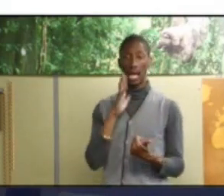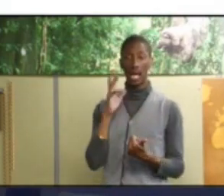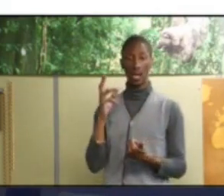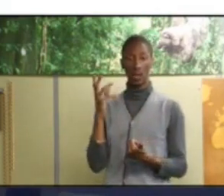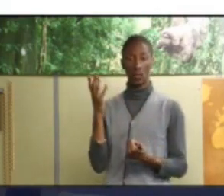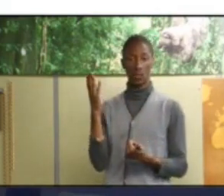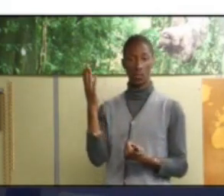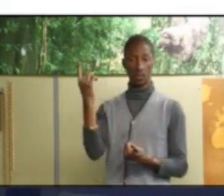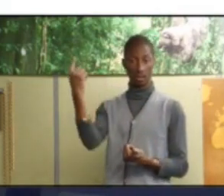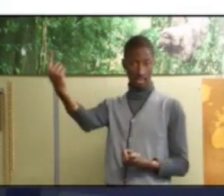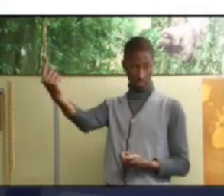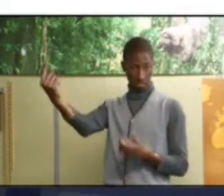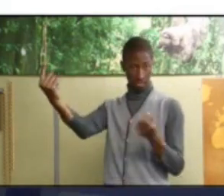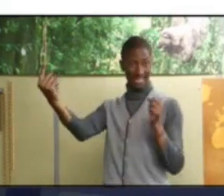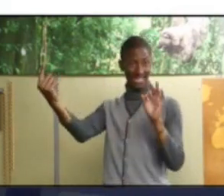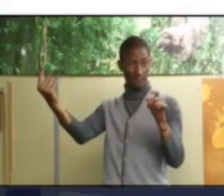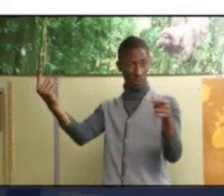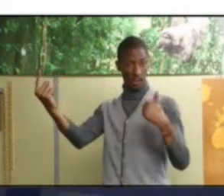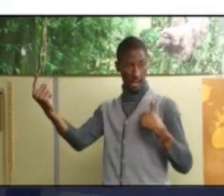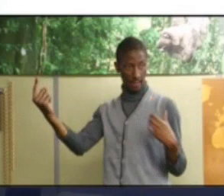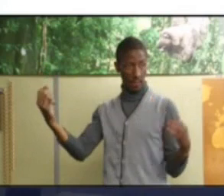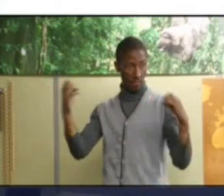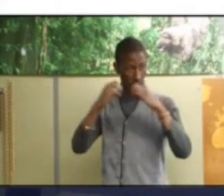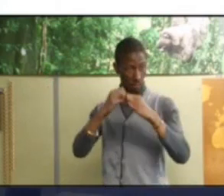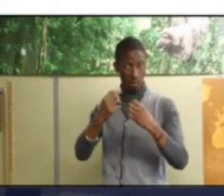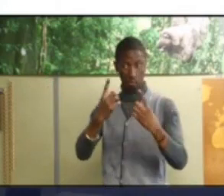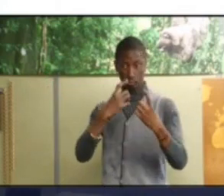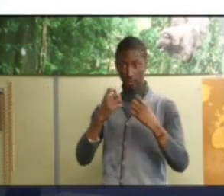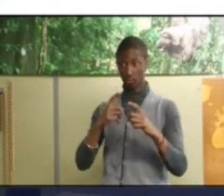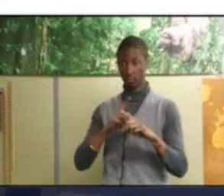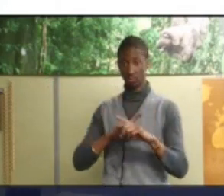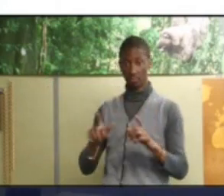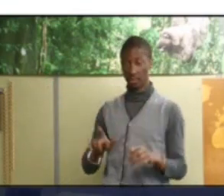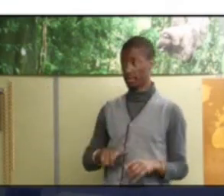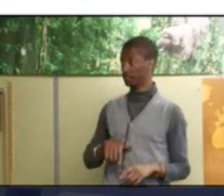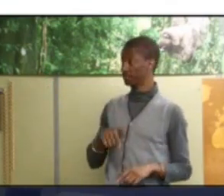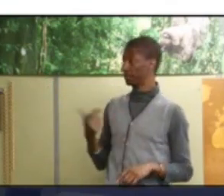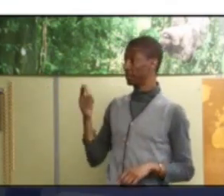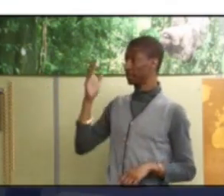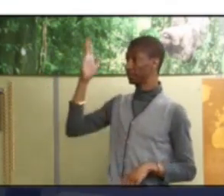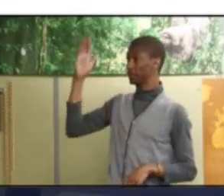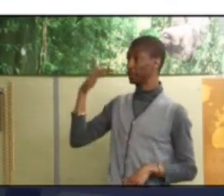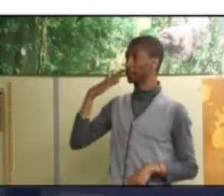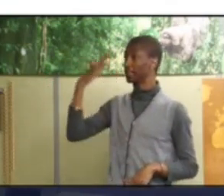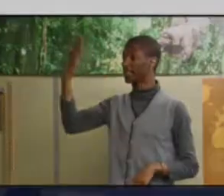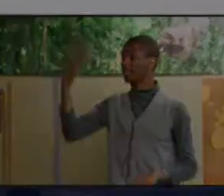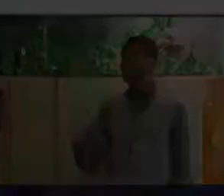by the stairs in case there's more questions, but I will hand it over to the next speaker. Thanks, everyone.